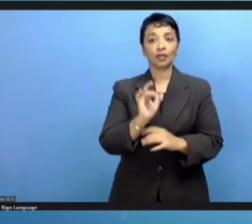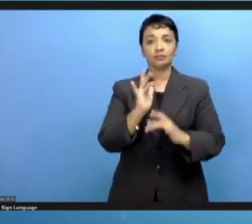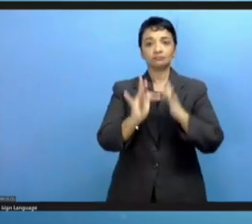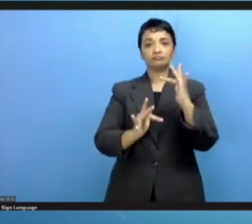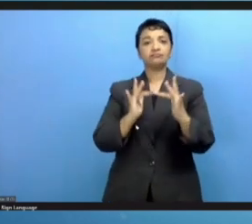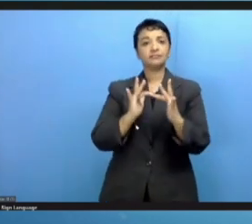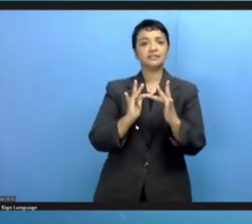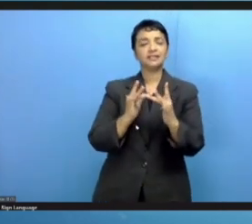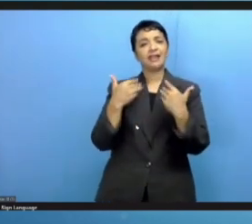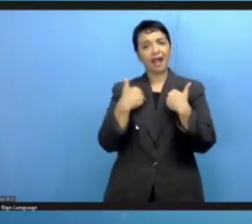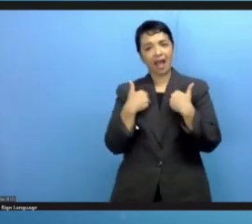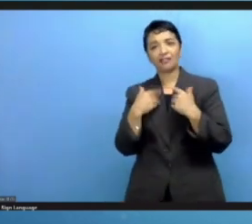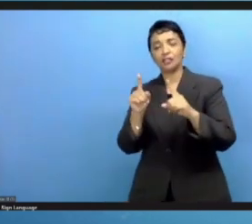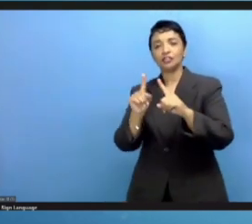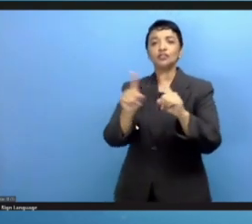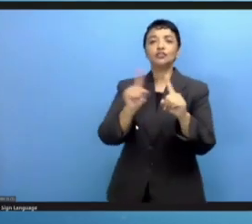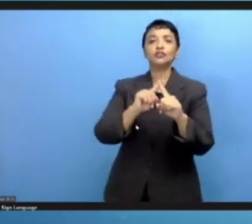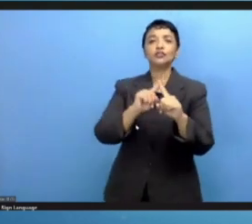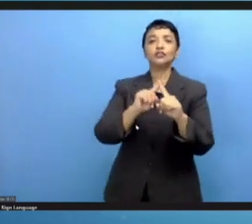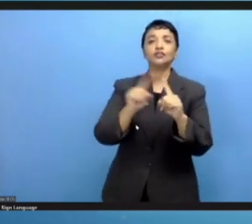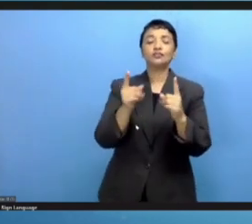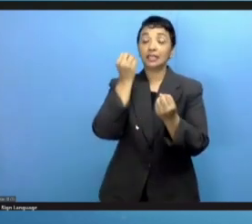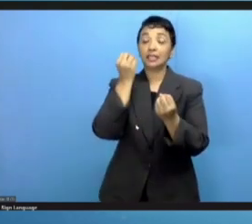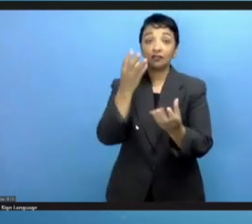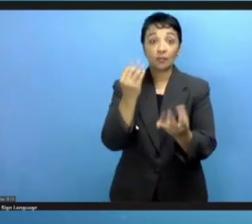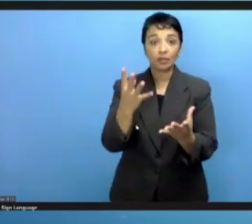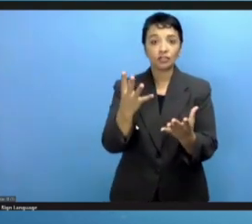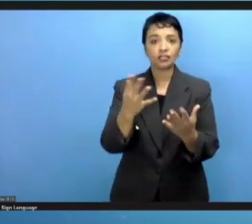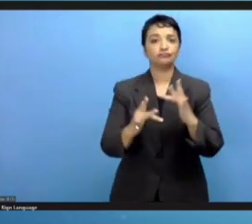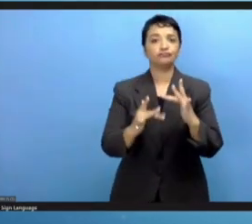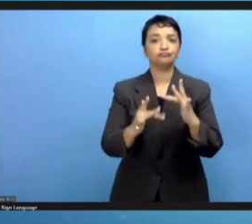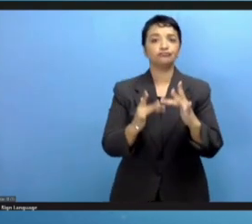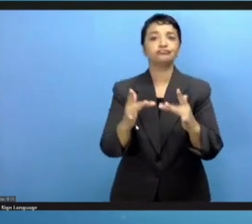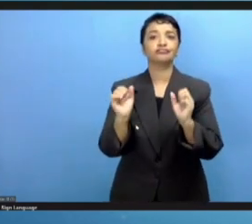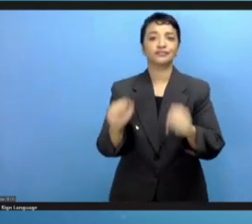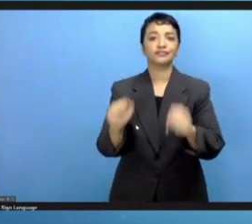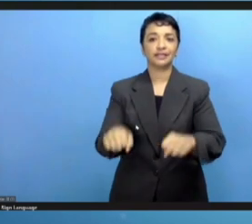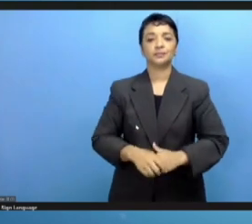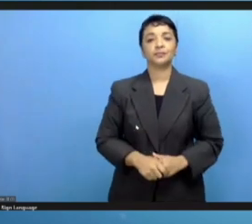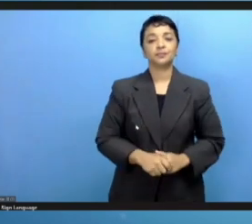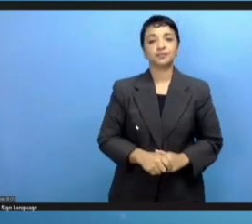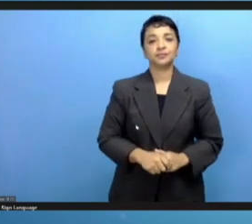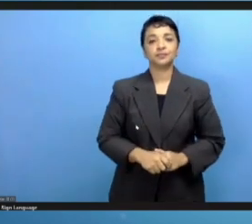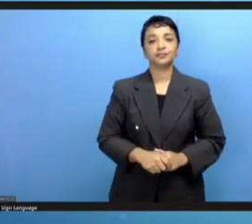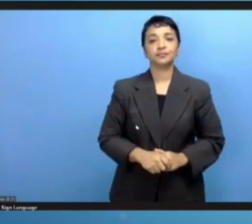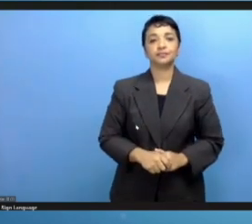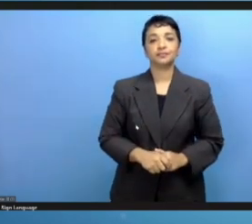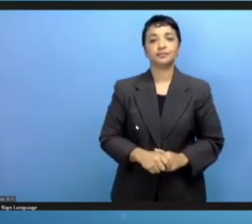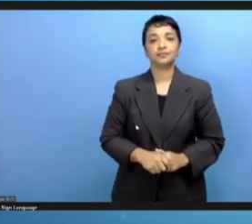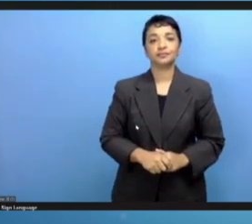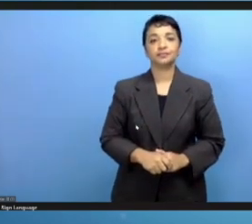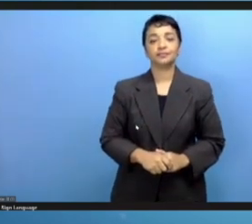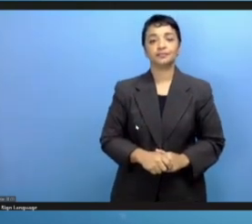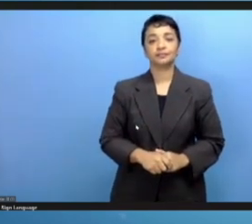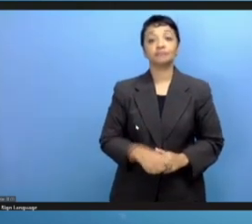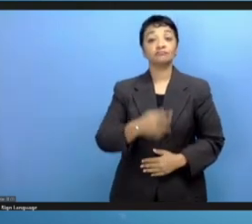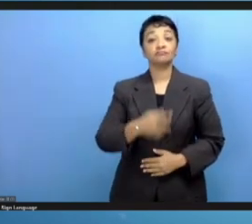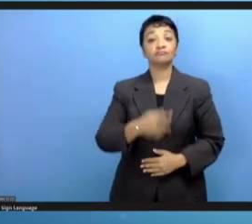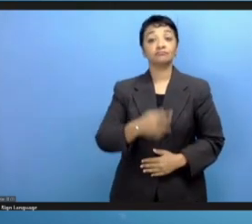disinformation as Ethiopia dealt with an armed rebellion in the northern part of the country. On the other